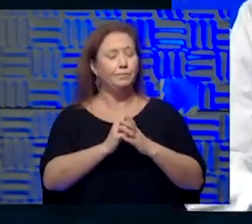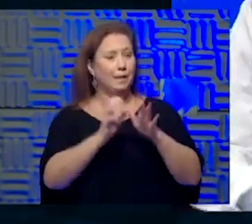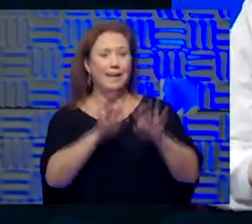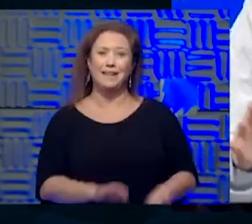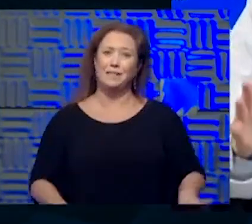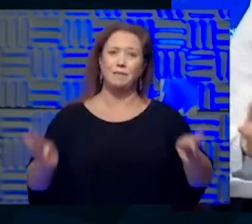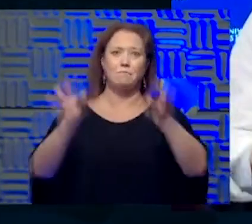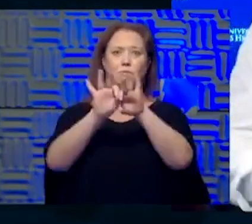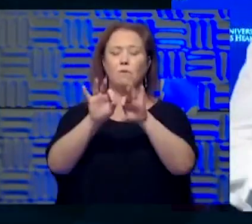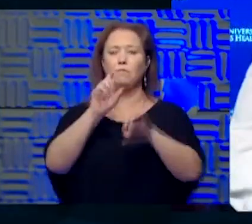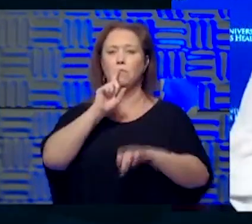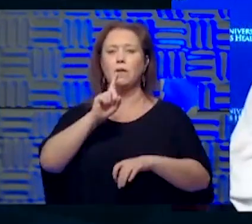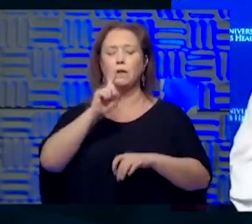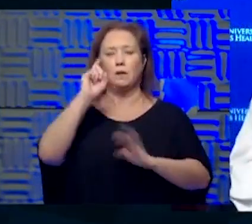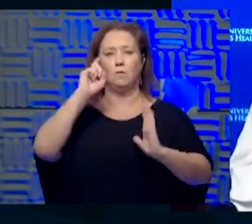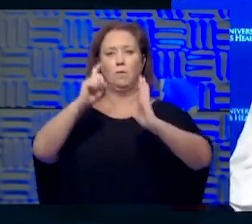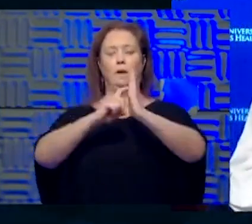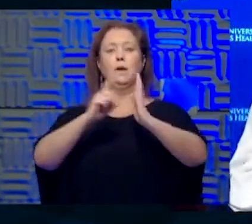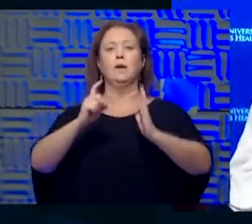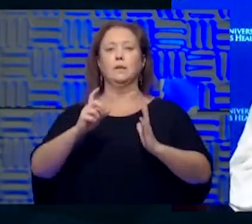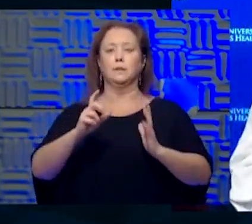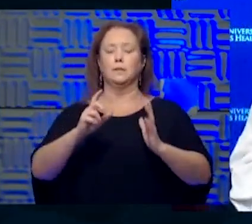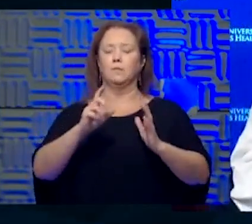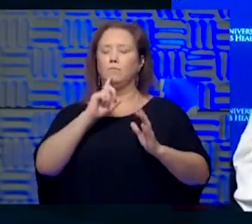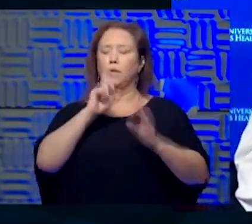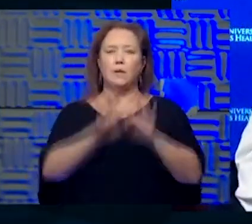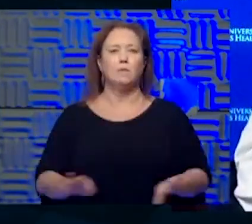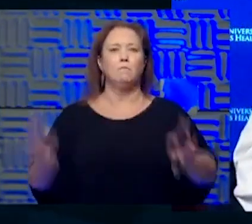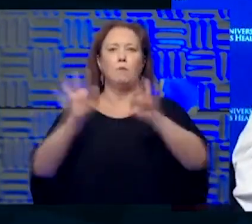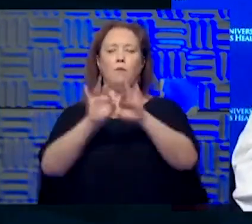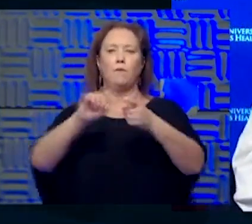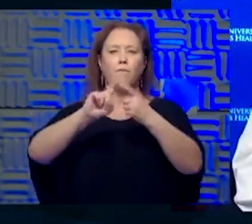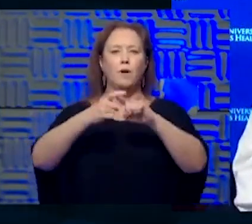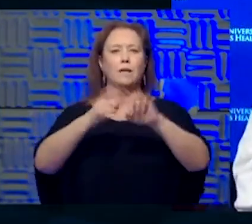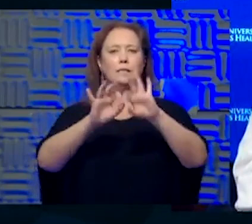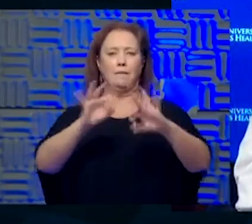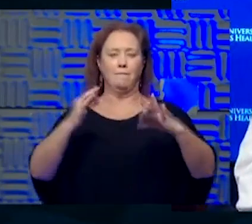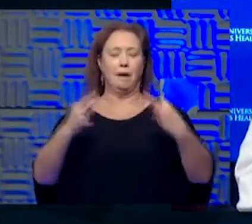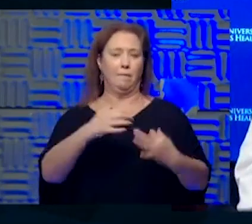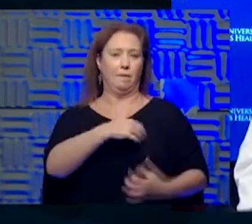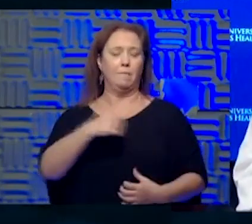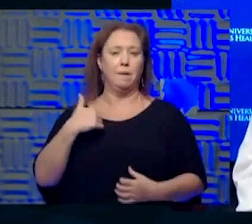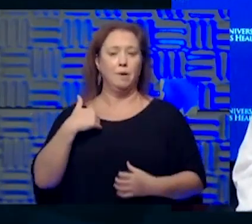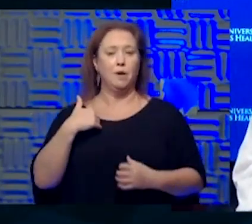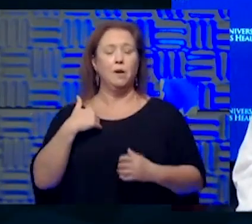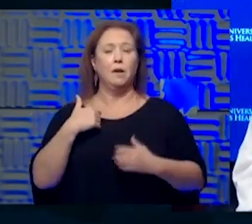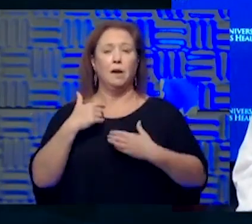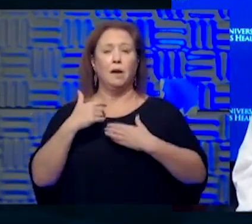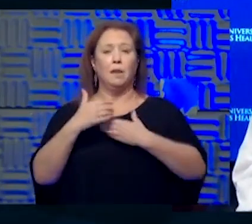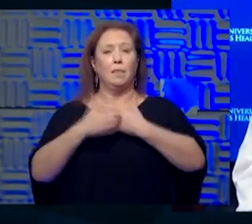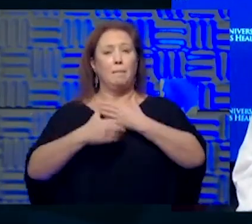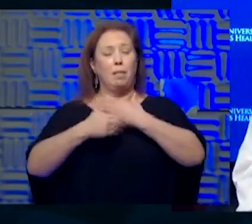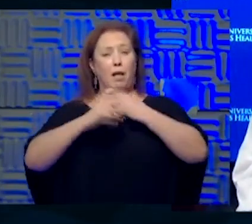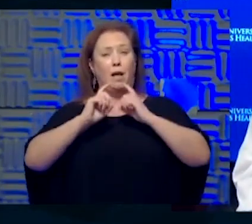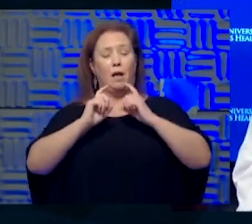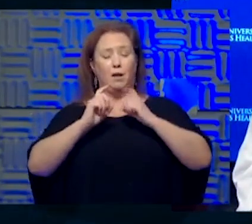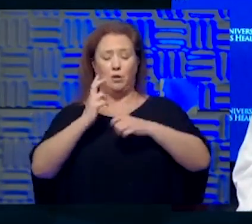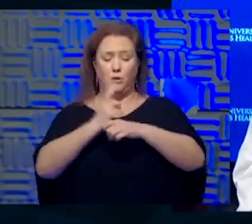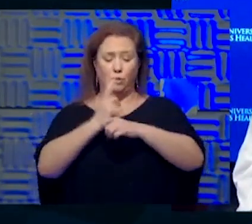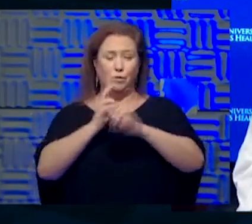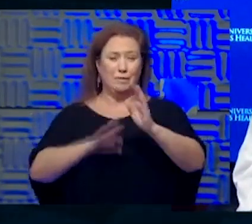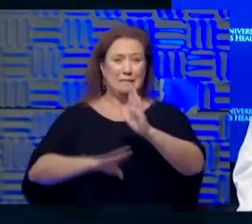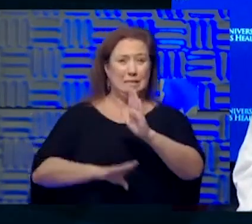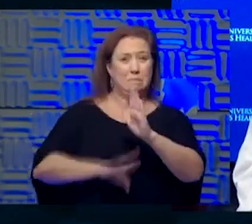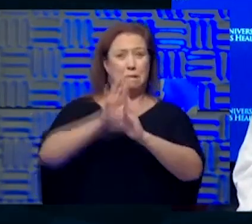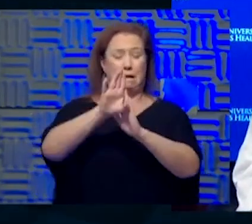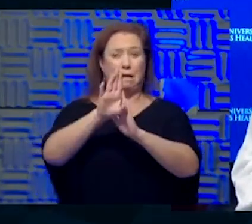recognize how vital this is for our loved ones and everybody, our friends and family, because the blood usage could spike,